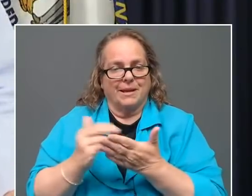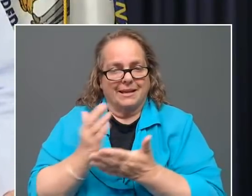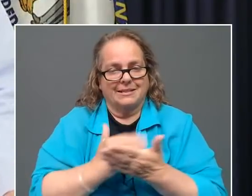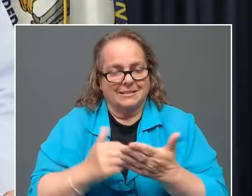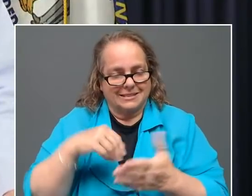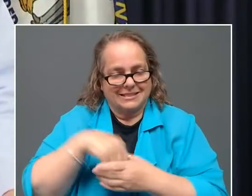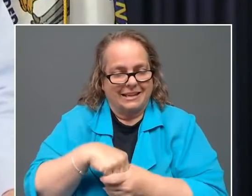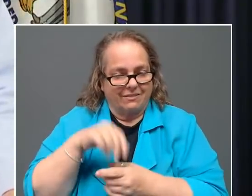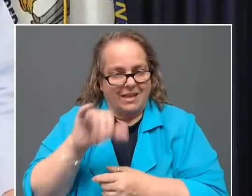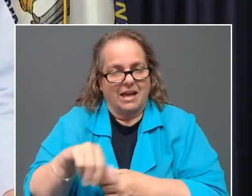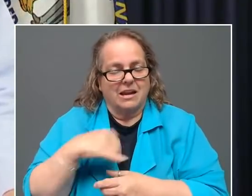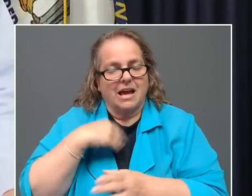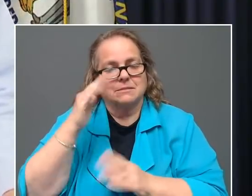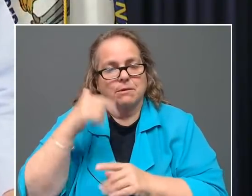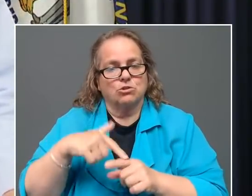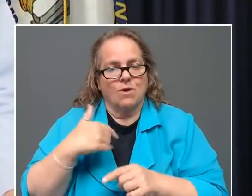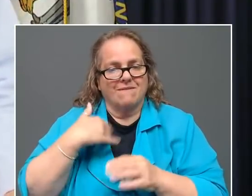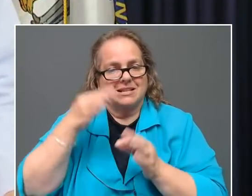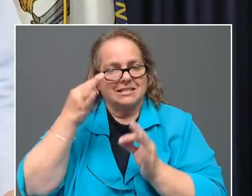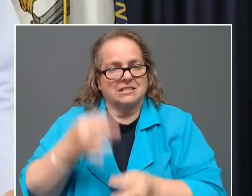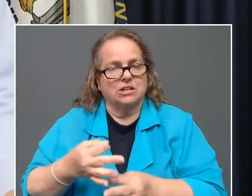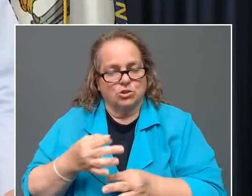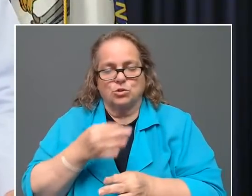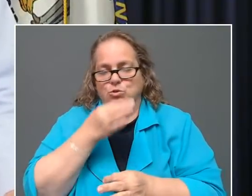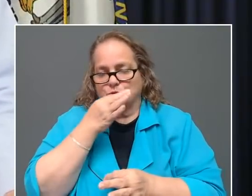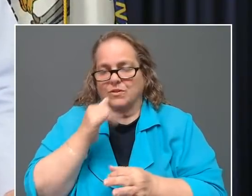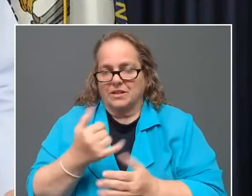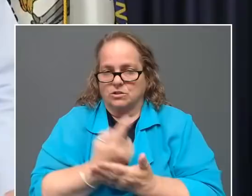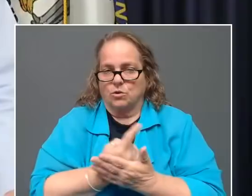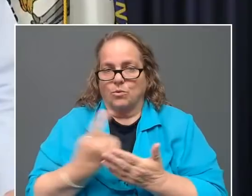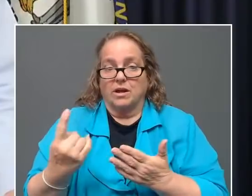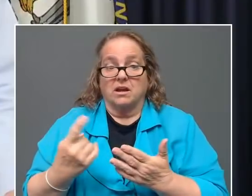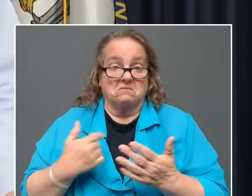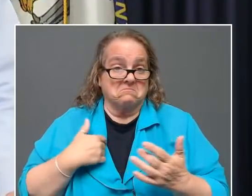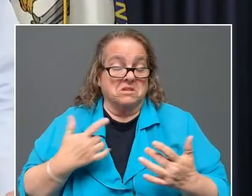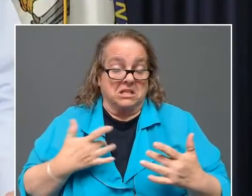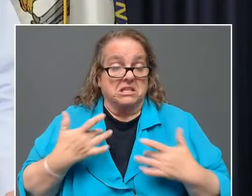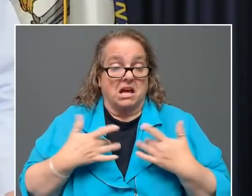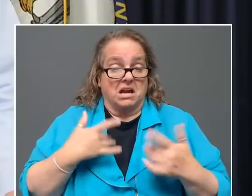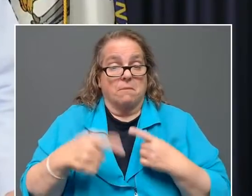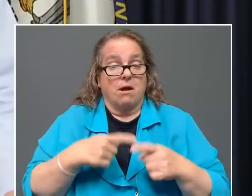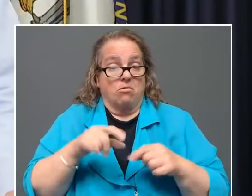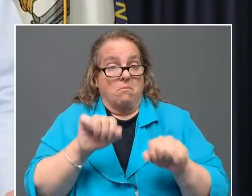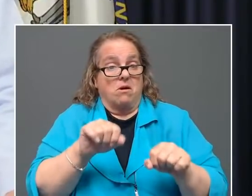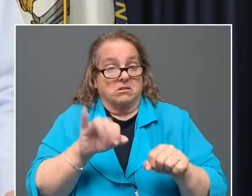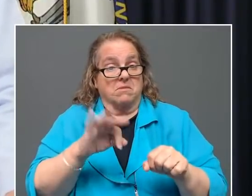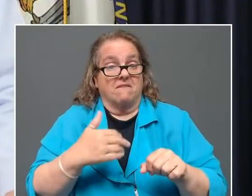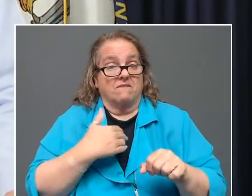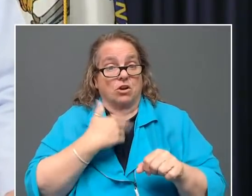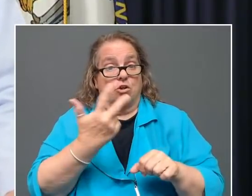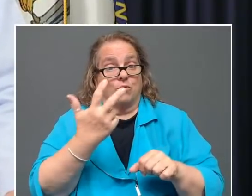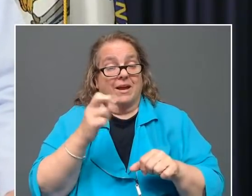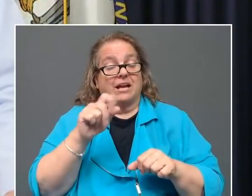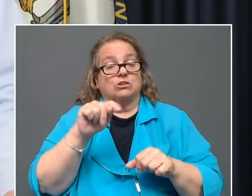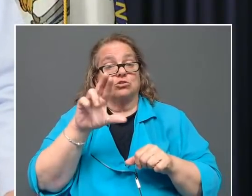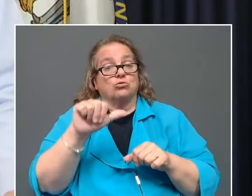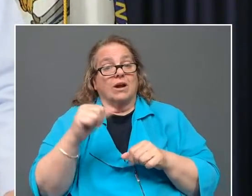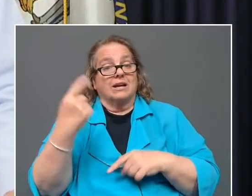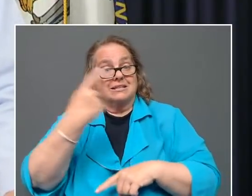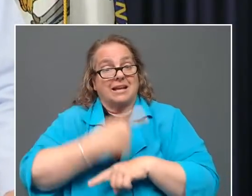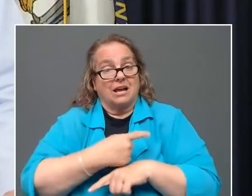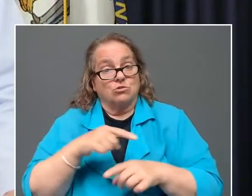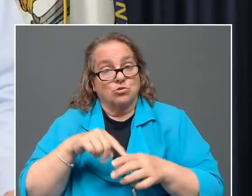a decision out here soon this week. Certainly excited about the possibility of having 3 extra days to